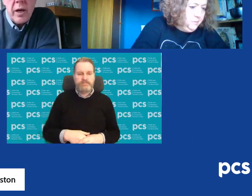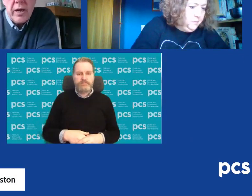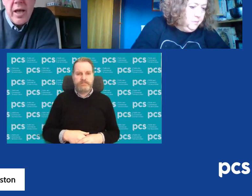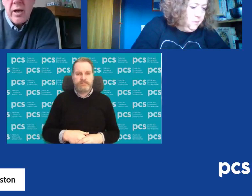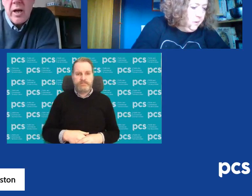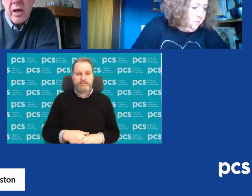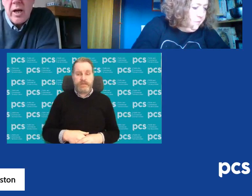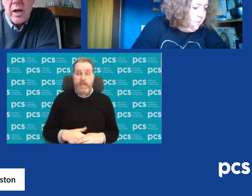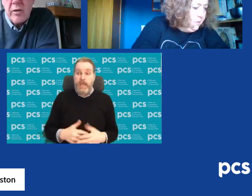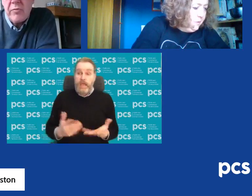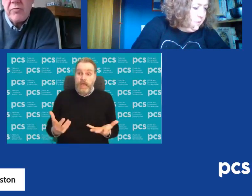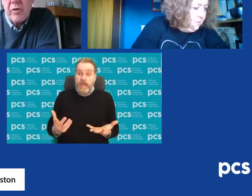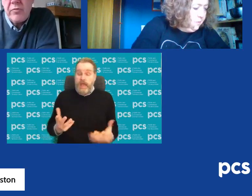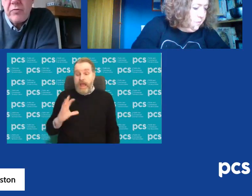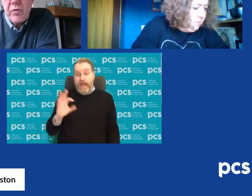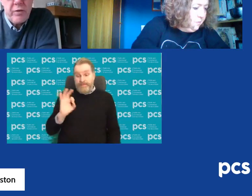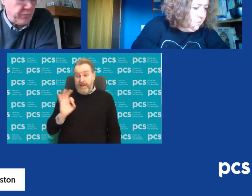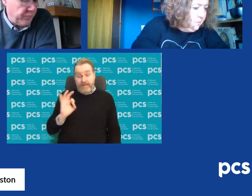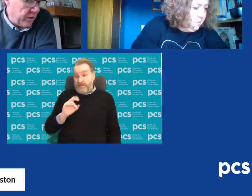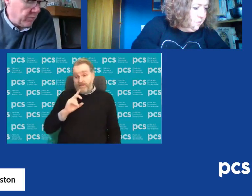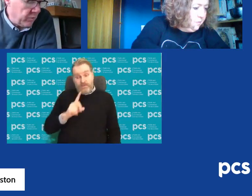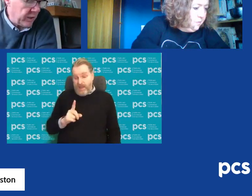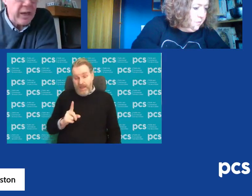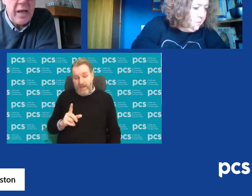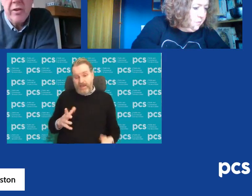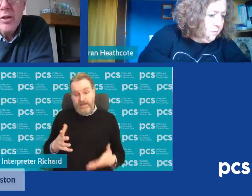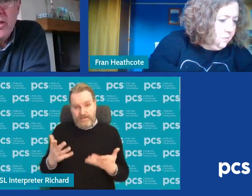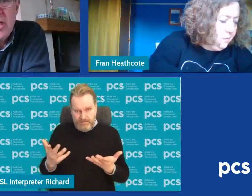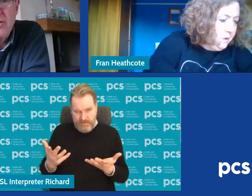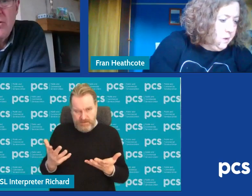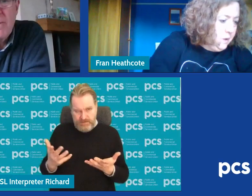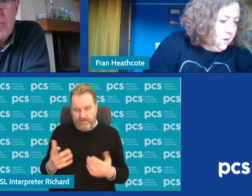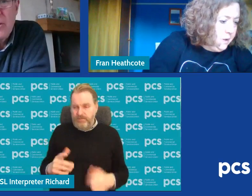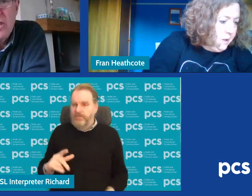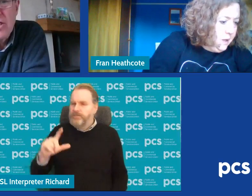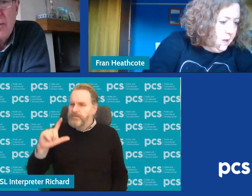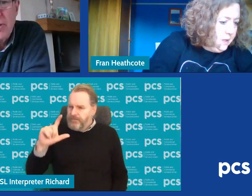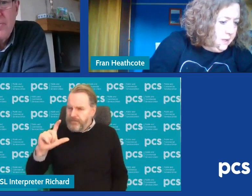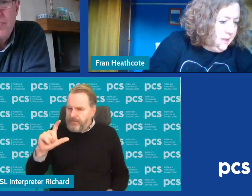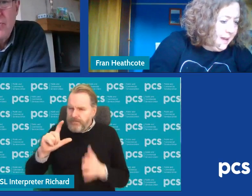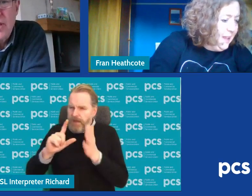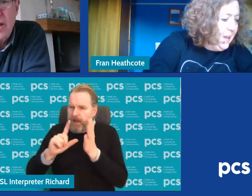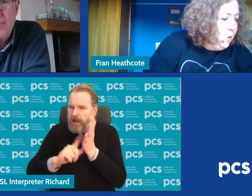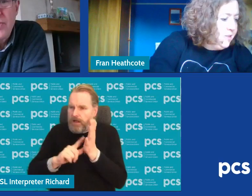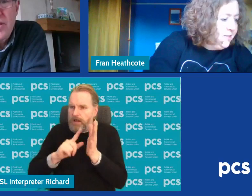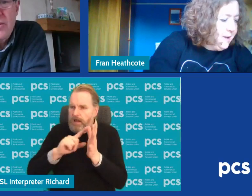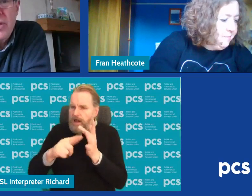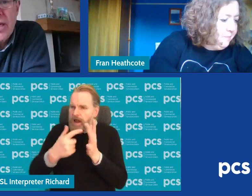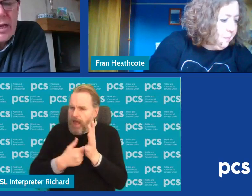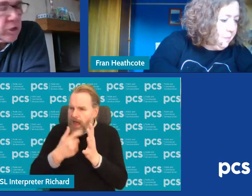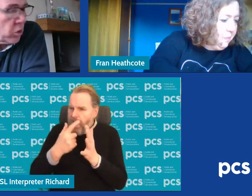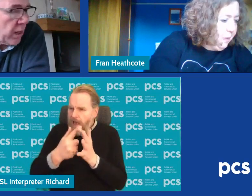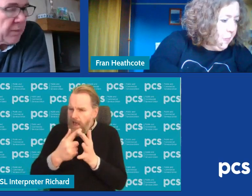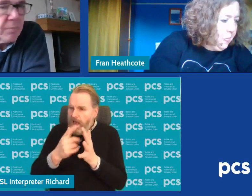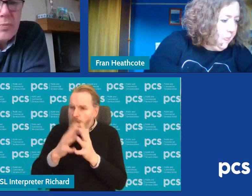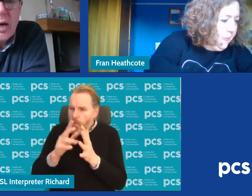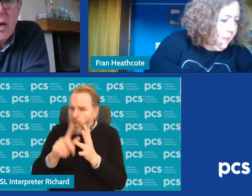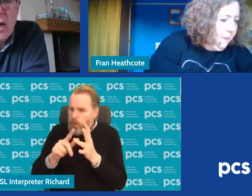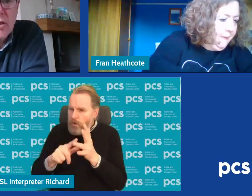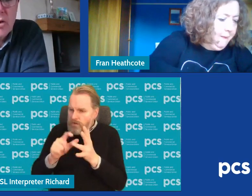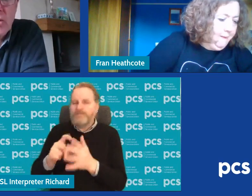No, but again, if was it Claire? I think he said who raised that point. Yeah, Claire Woods. Yeah. Yeah. So